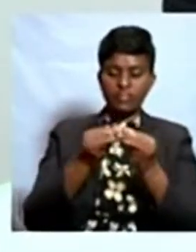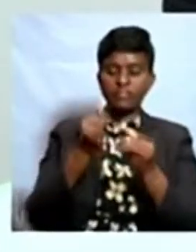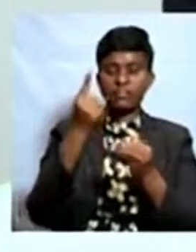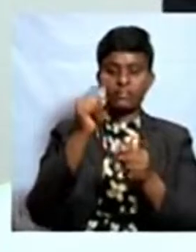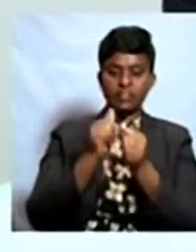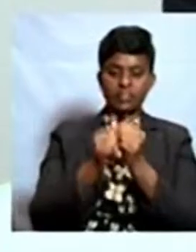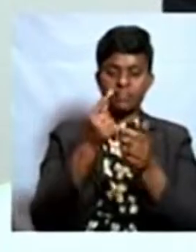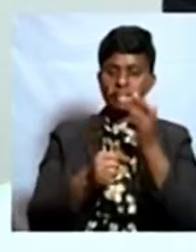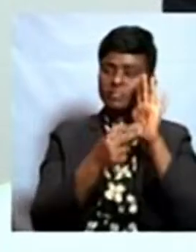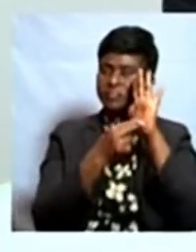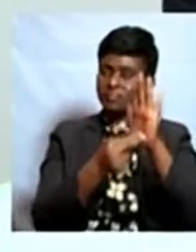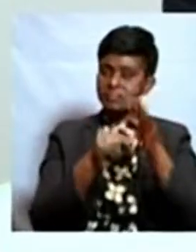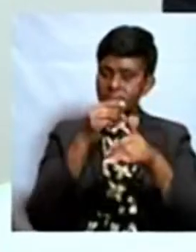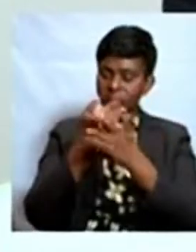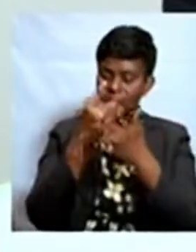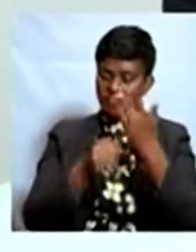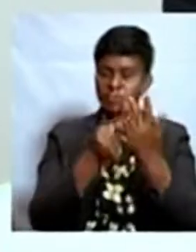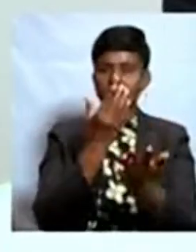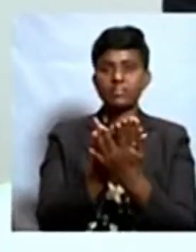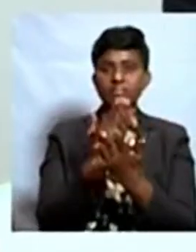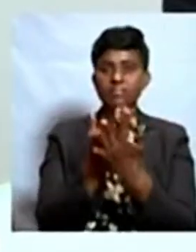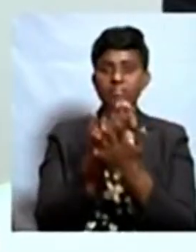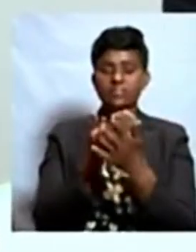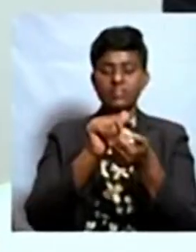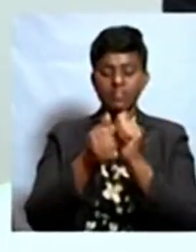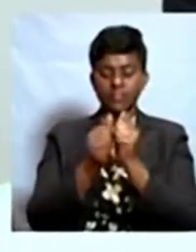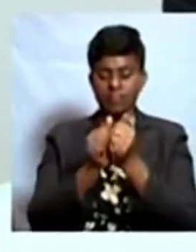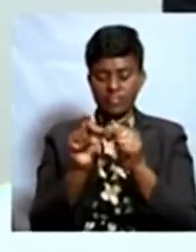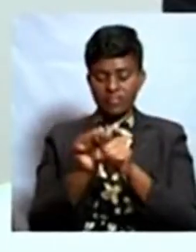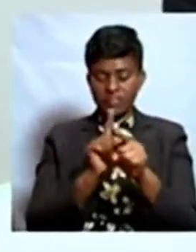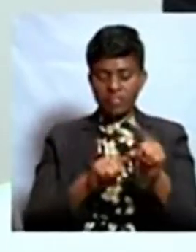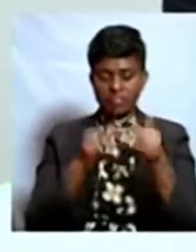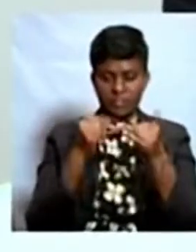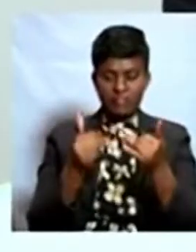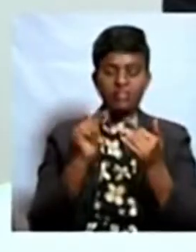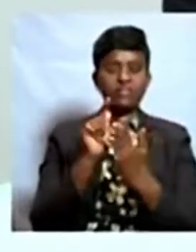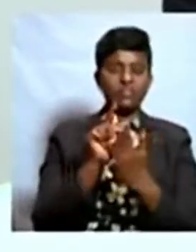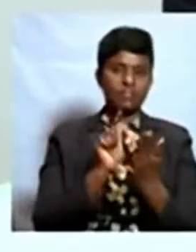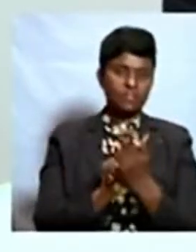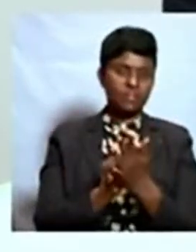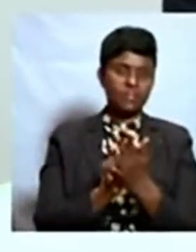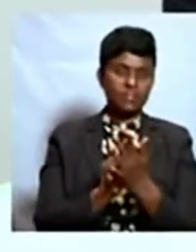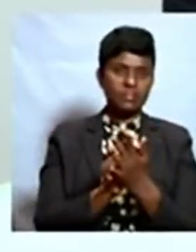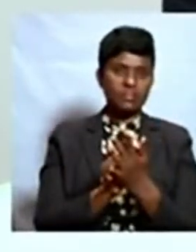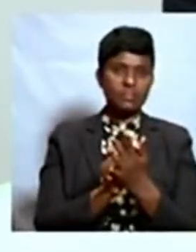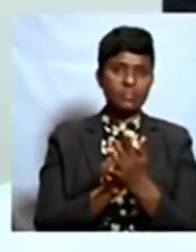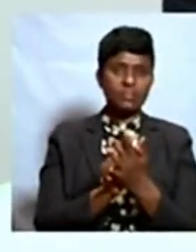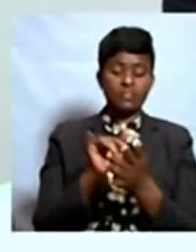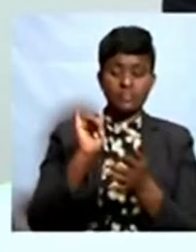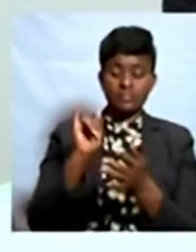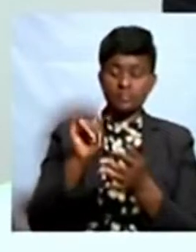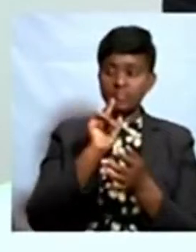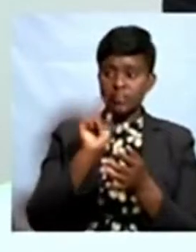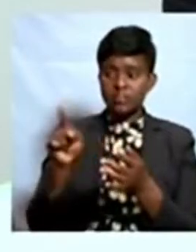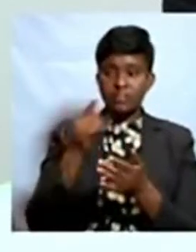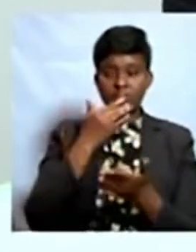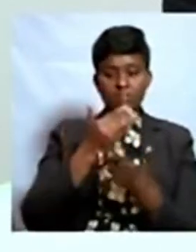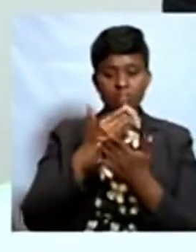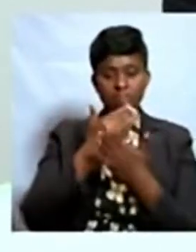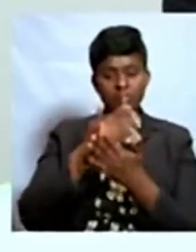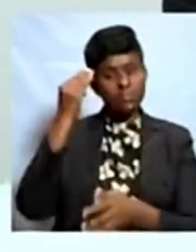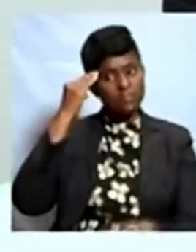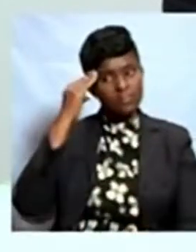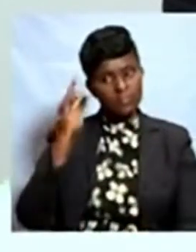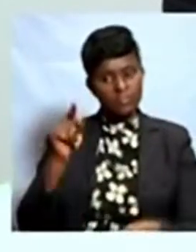which shows the matrix of the proposed amendments to the current Act. It's worth noting,